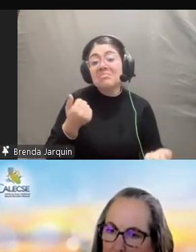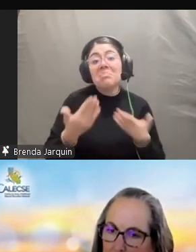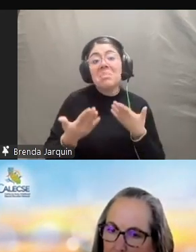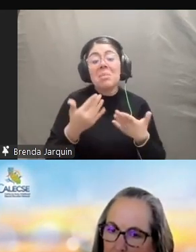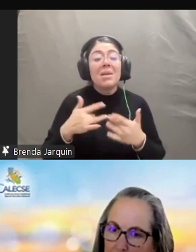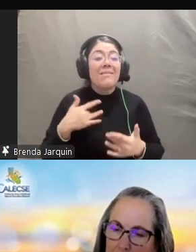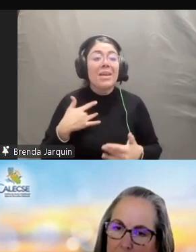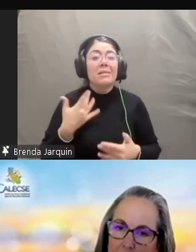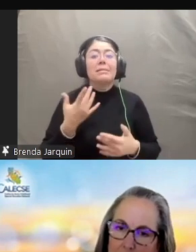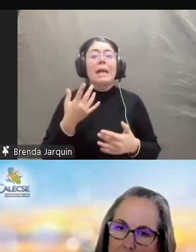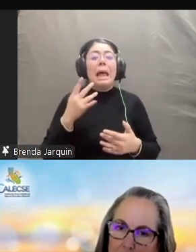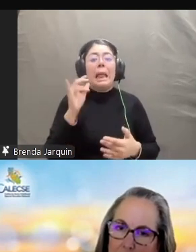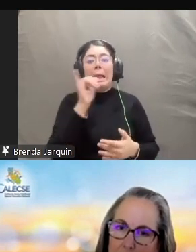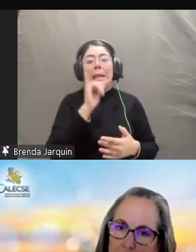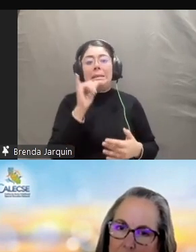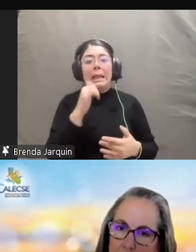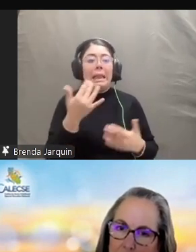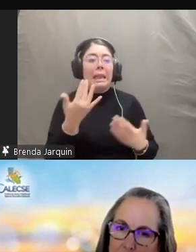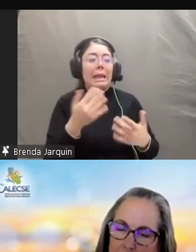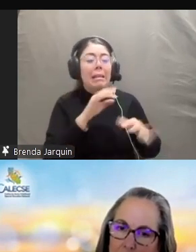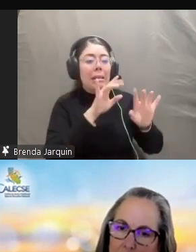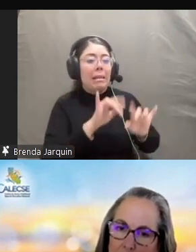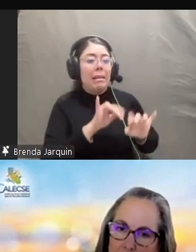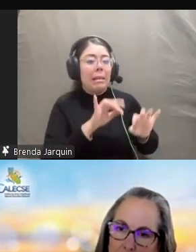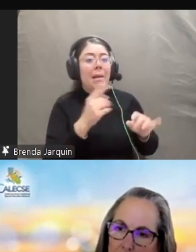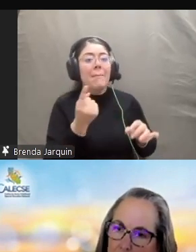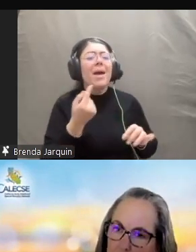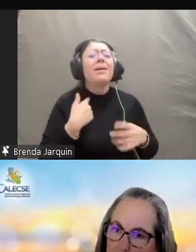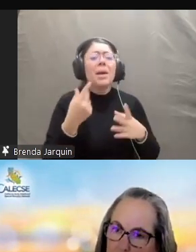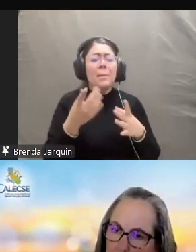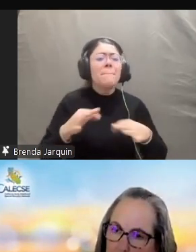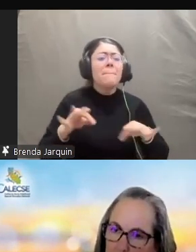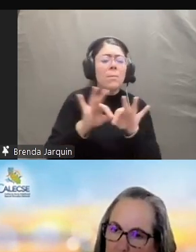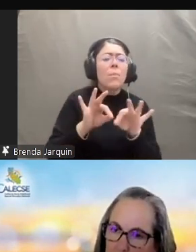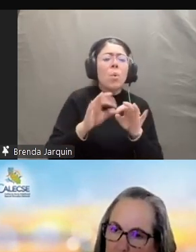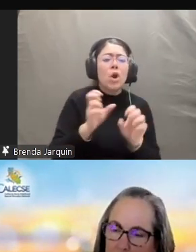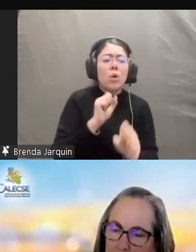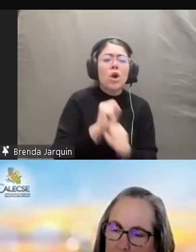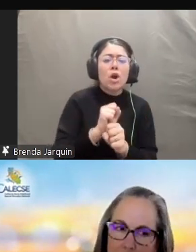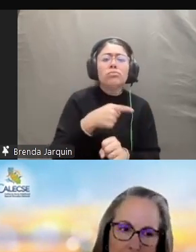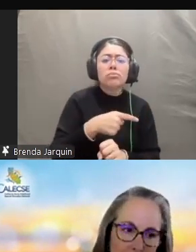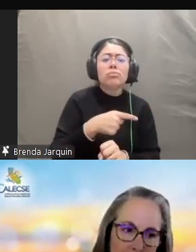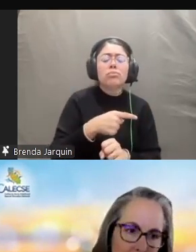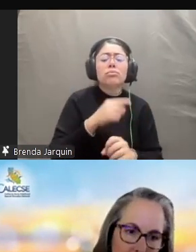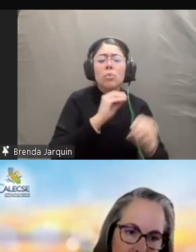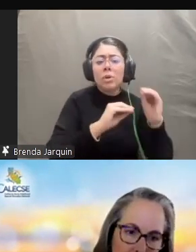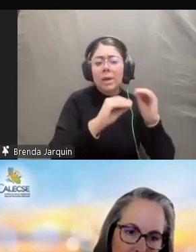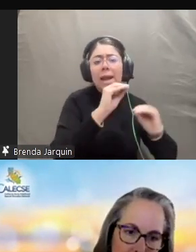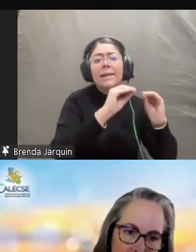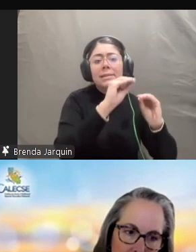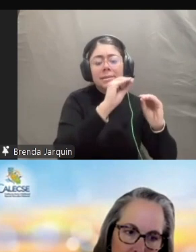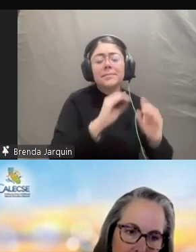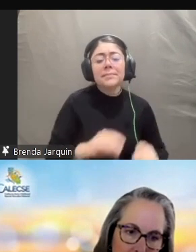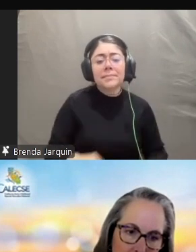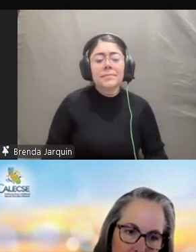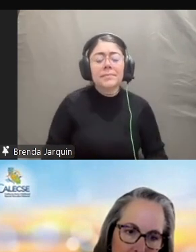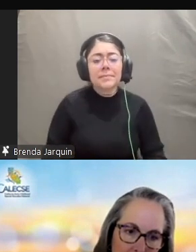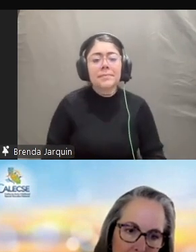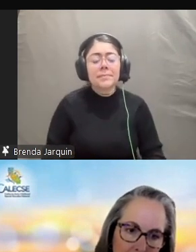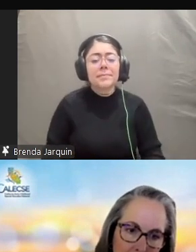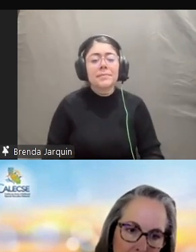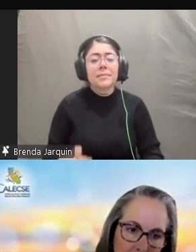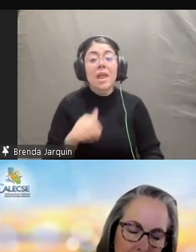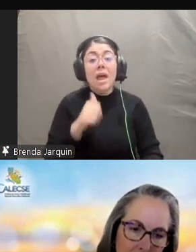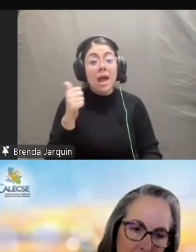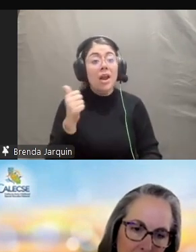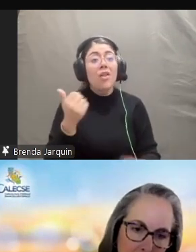things to think through when you're doing that. The other thing, we wanted to make sure our document was